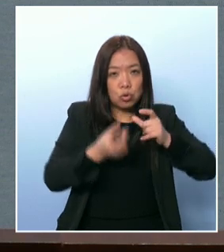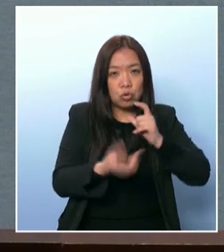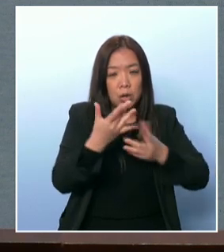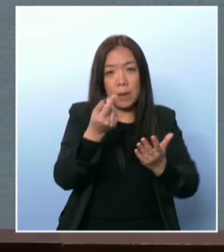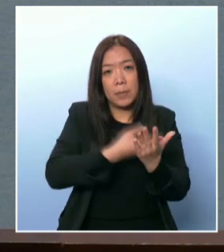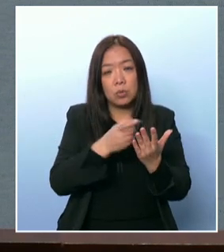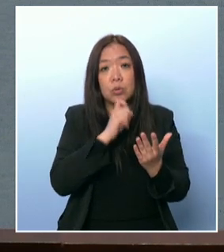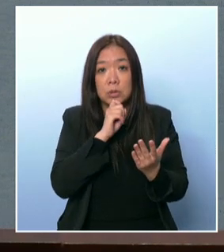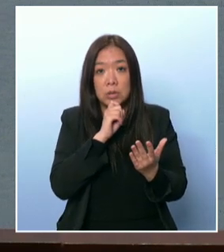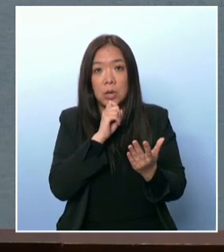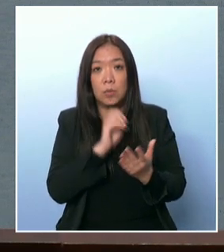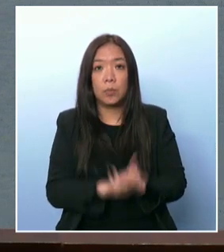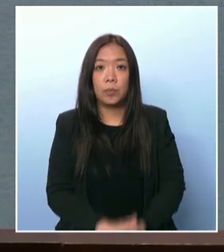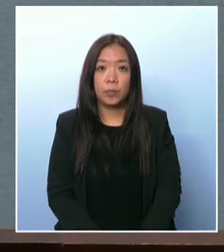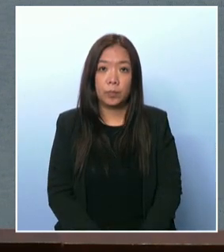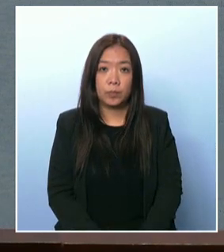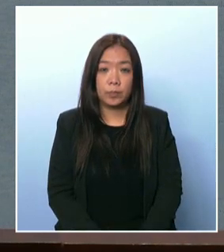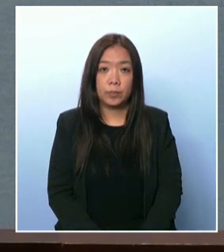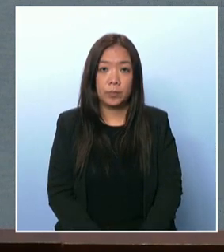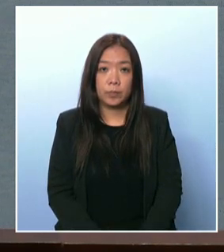Now, for Chinese medicine, we have the